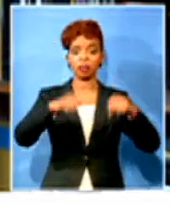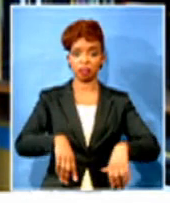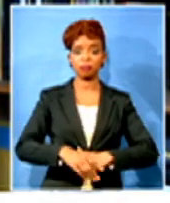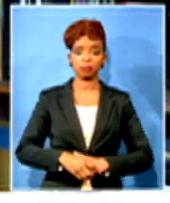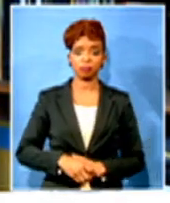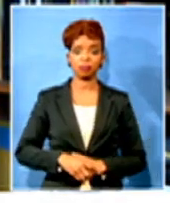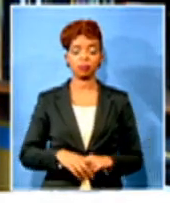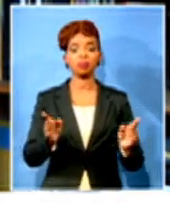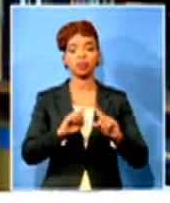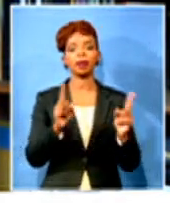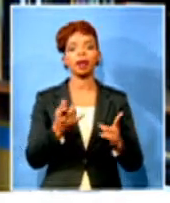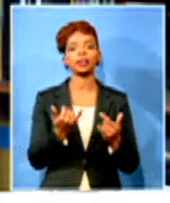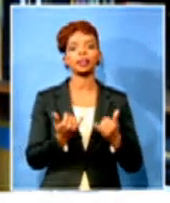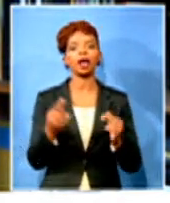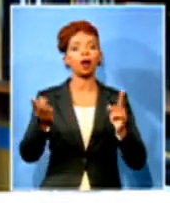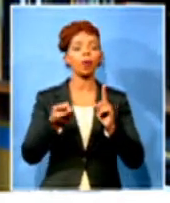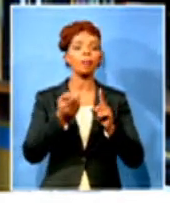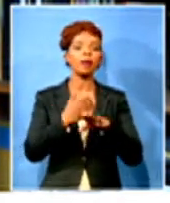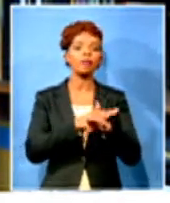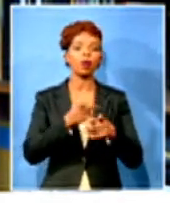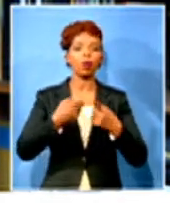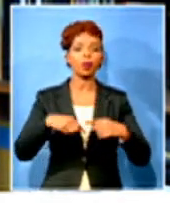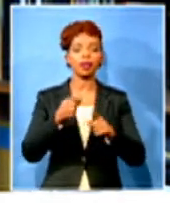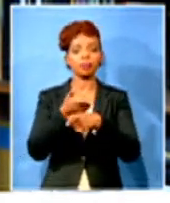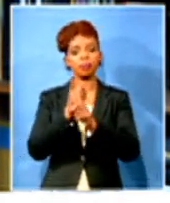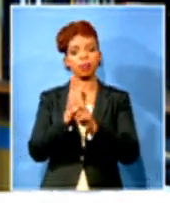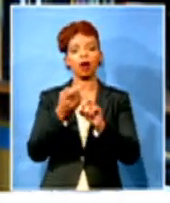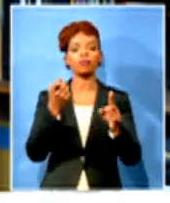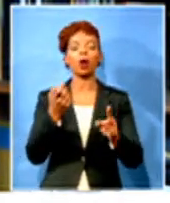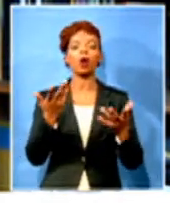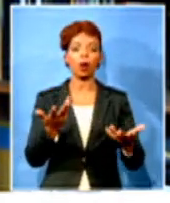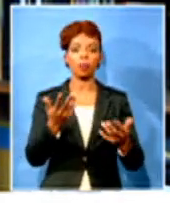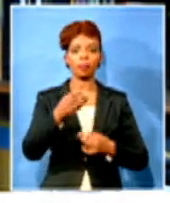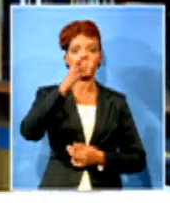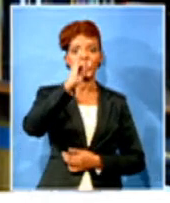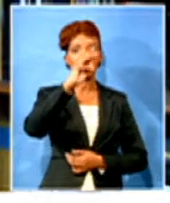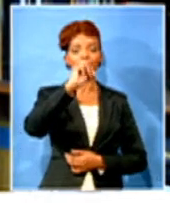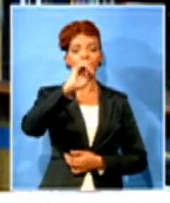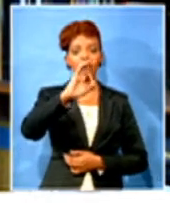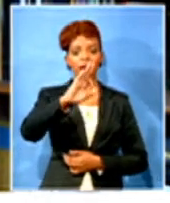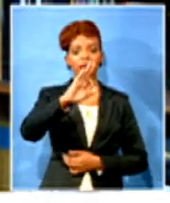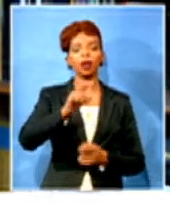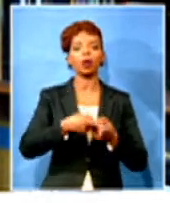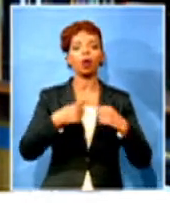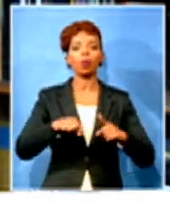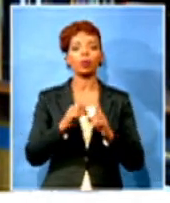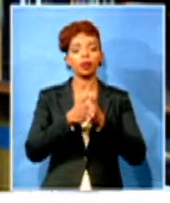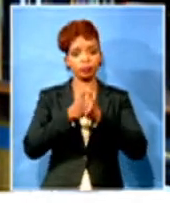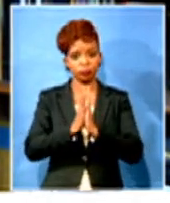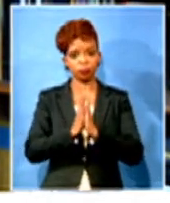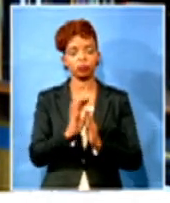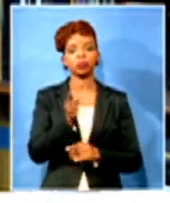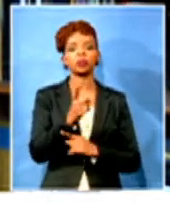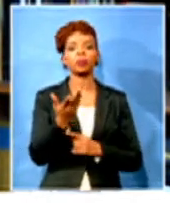like we've all heard from the IMF. We've asked the World Bank, we've asked the New Development Bank, the African Development